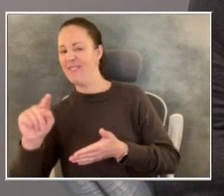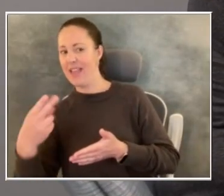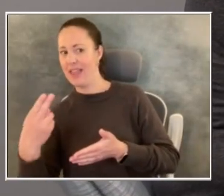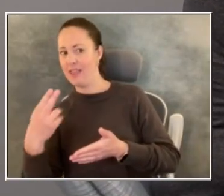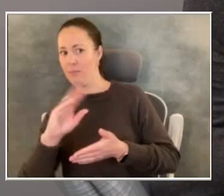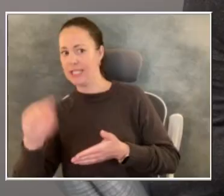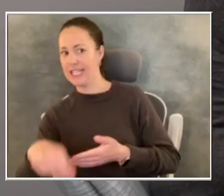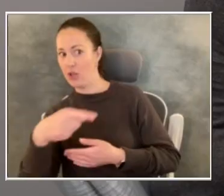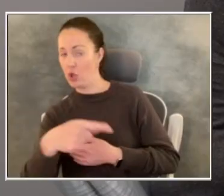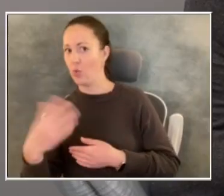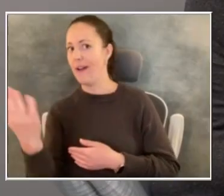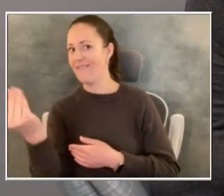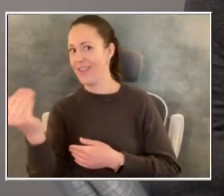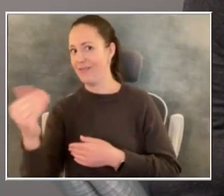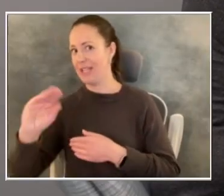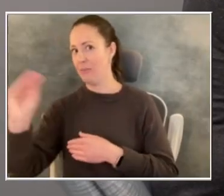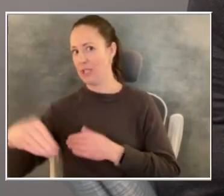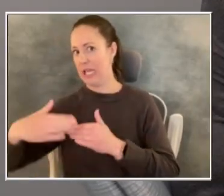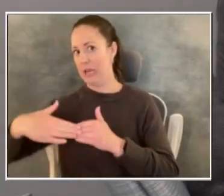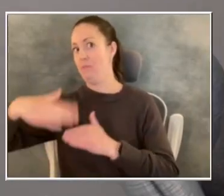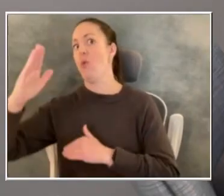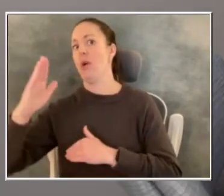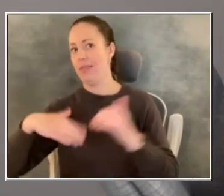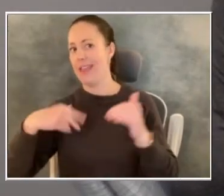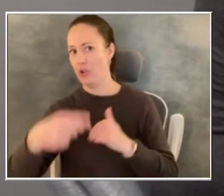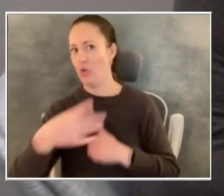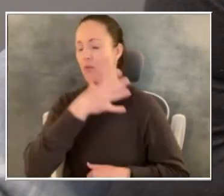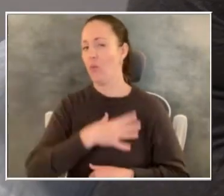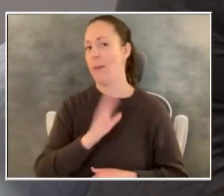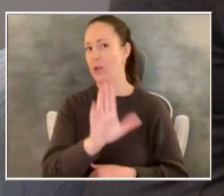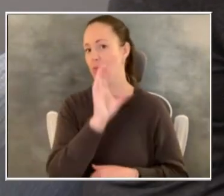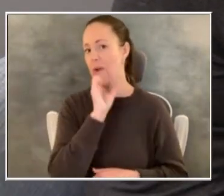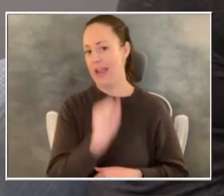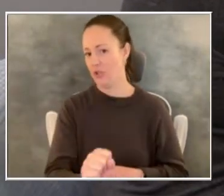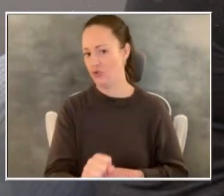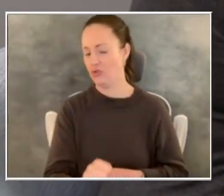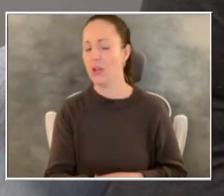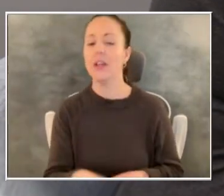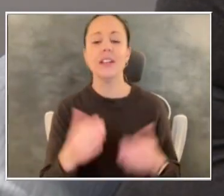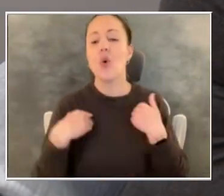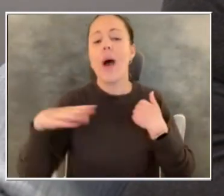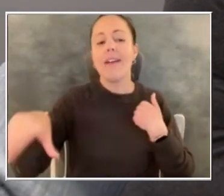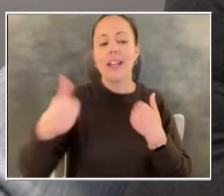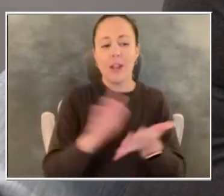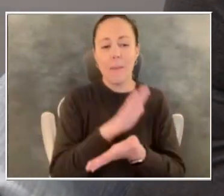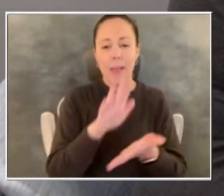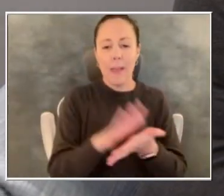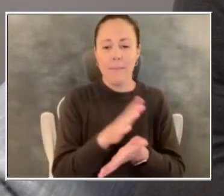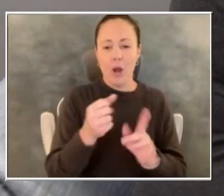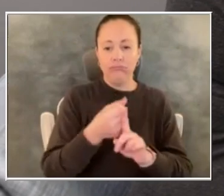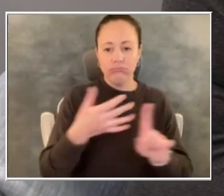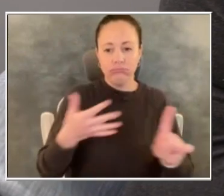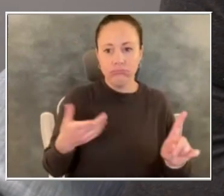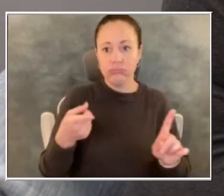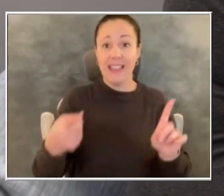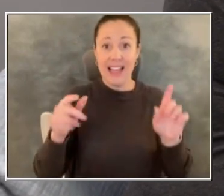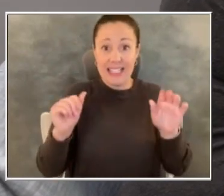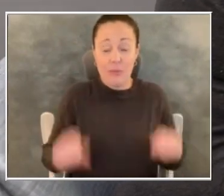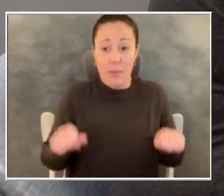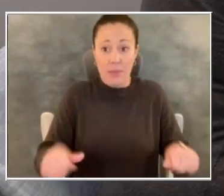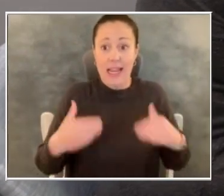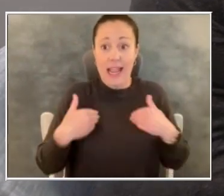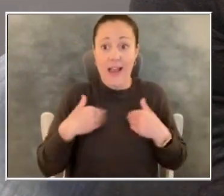that is attached here. So this is that data. This is the probability of having a score at your age. So it